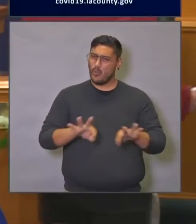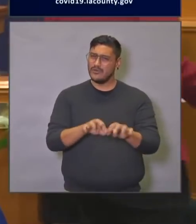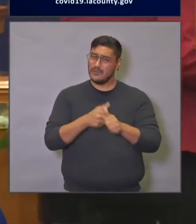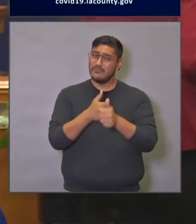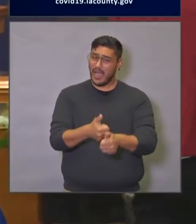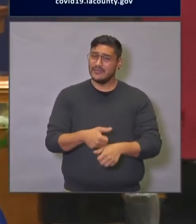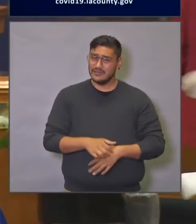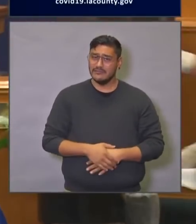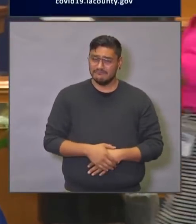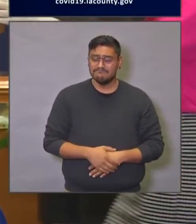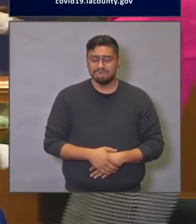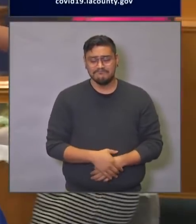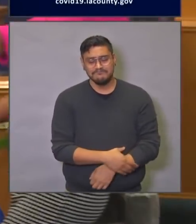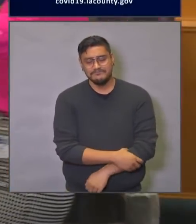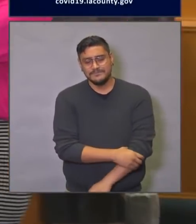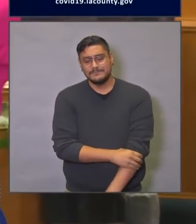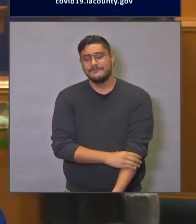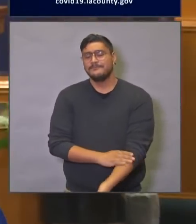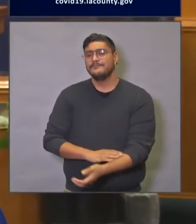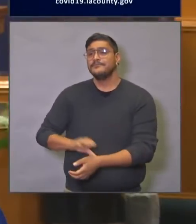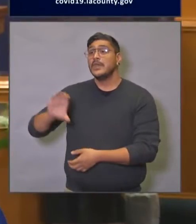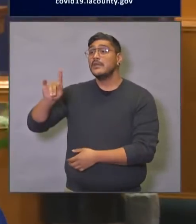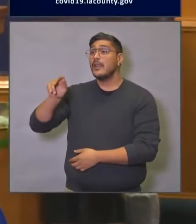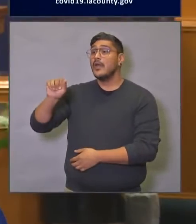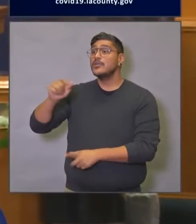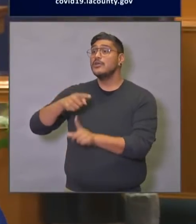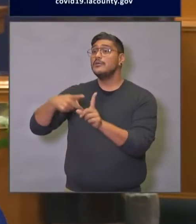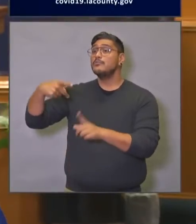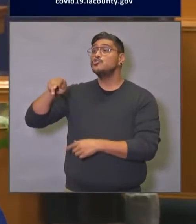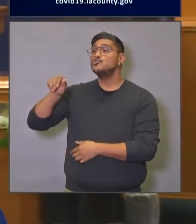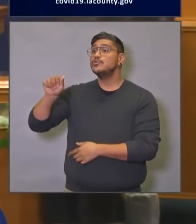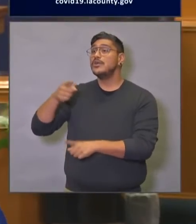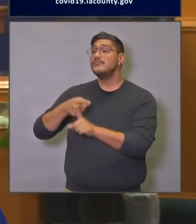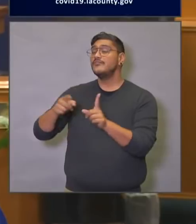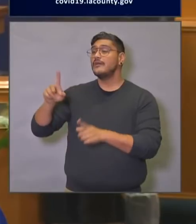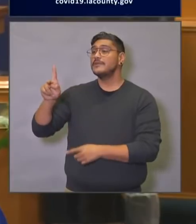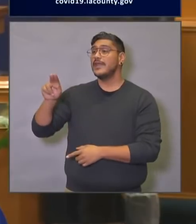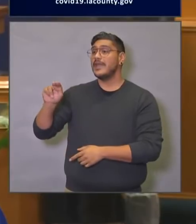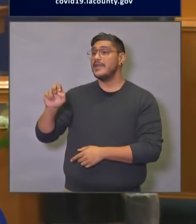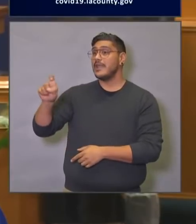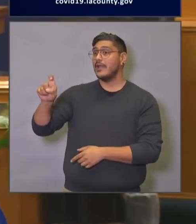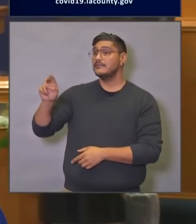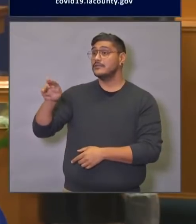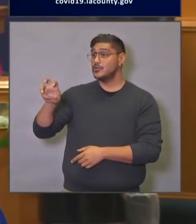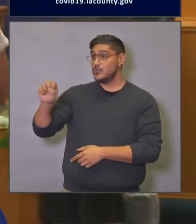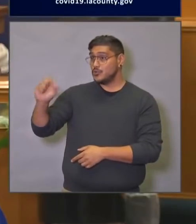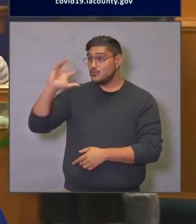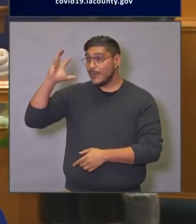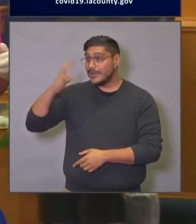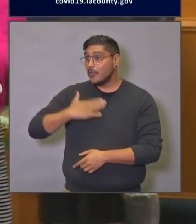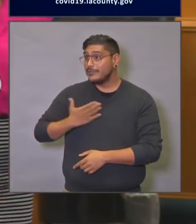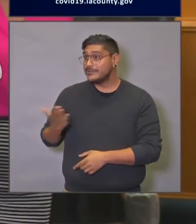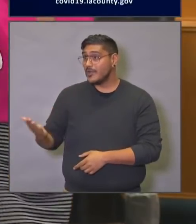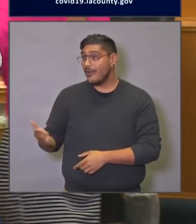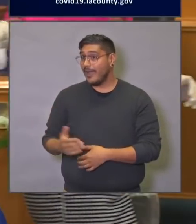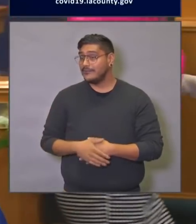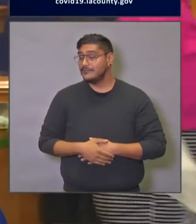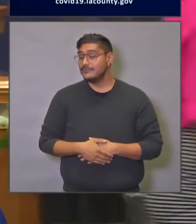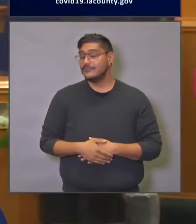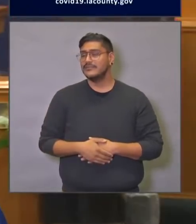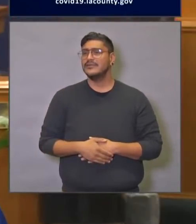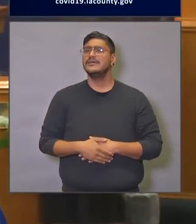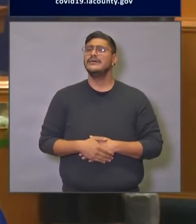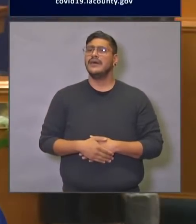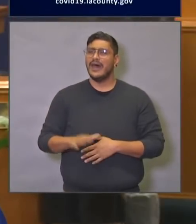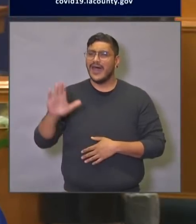And we'll go next to Claudia Pashuta with KNX News Radio. Please go ahead. Hi. If we could